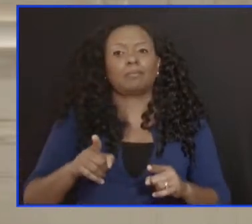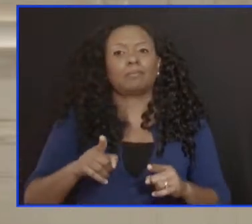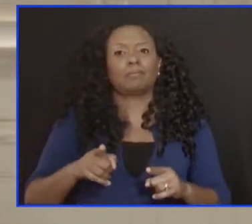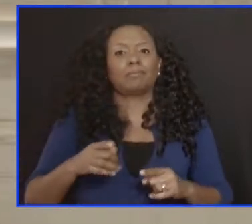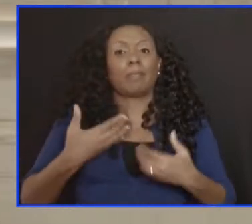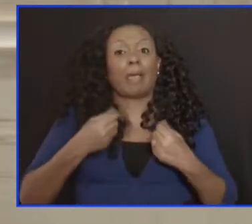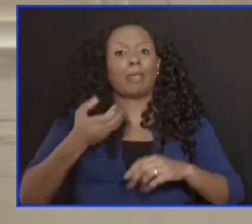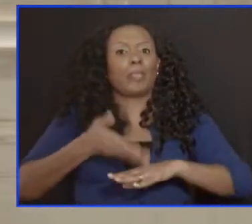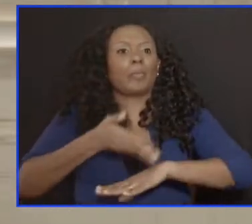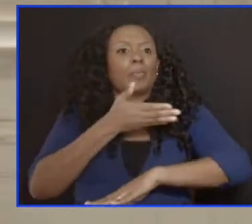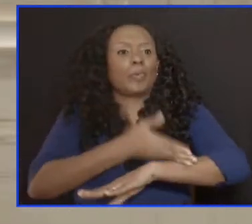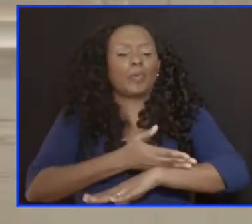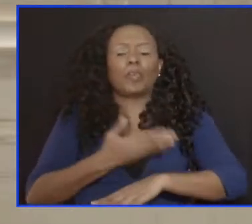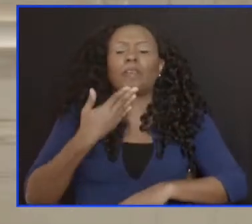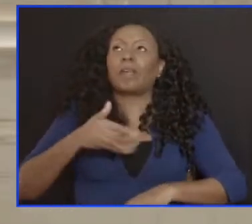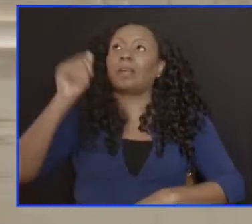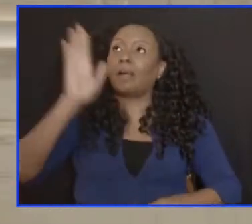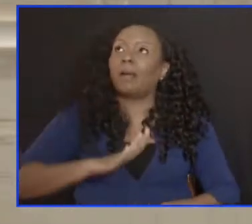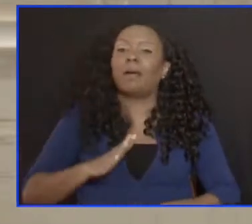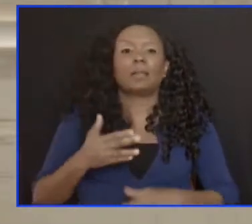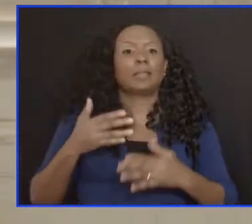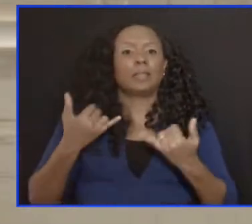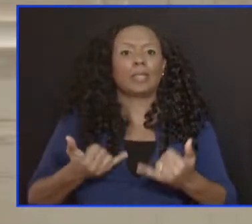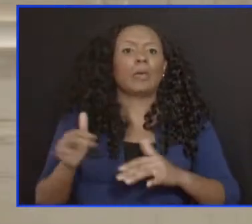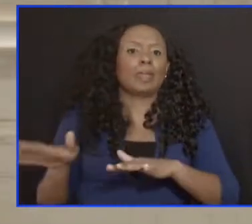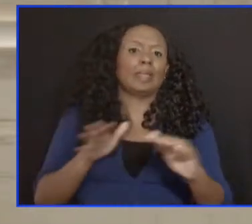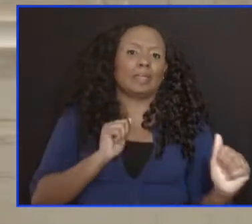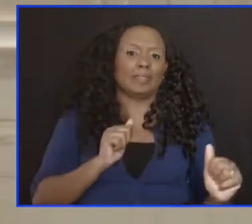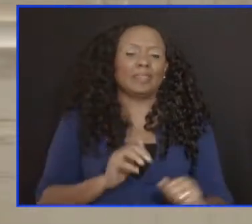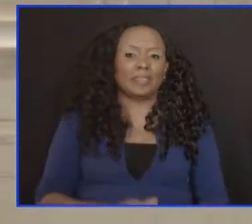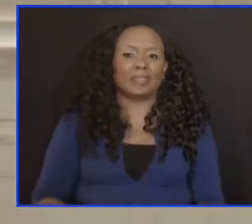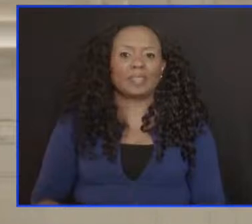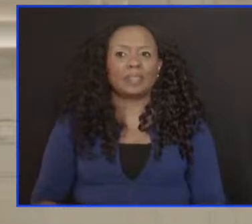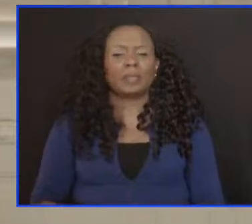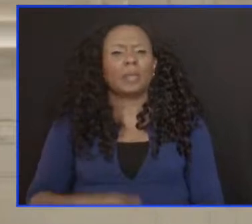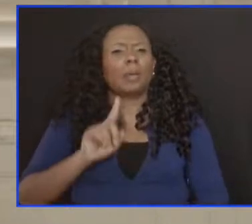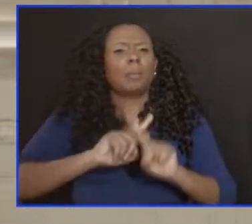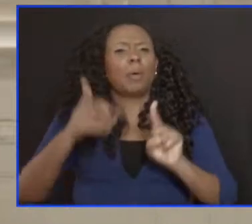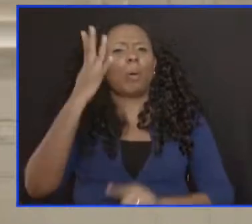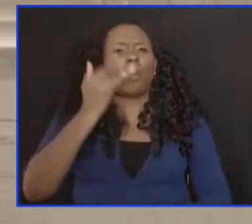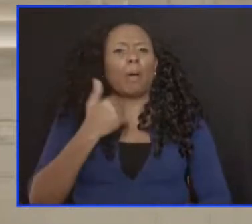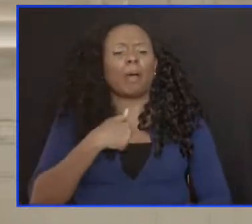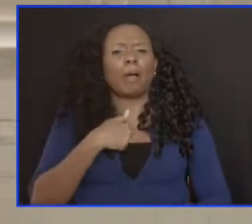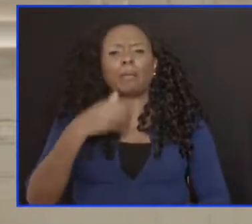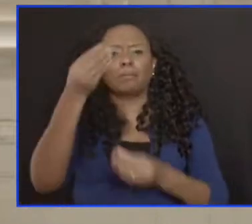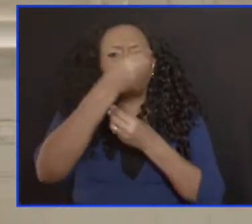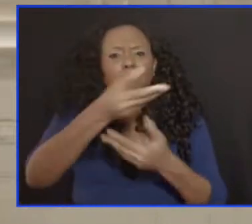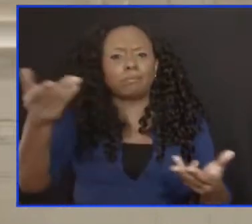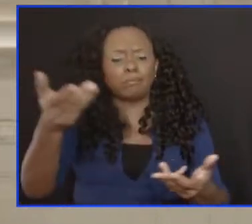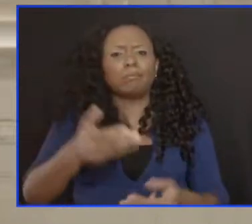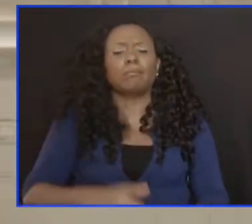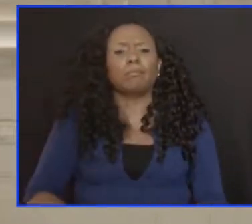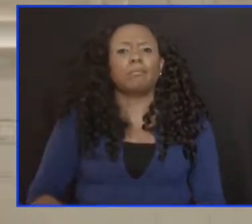out. But why am I on this? I think it's important because since the Omicron